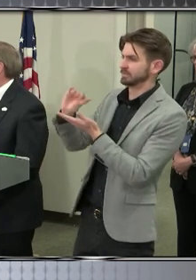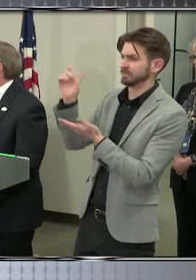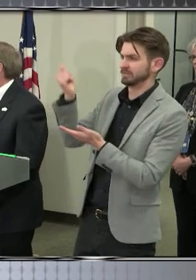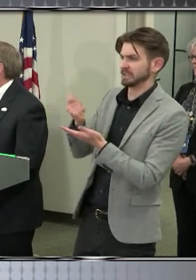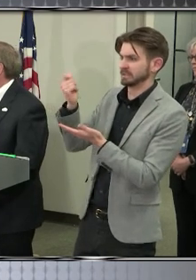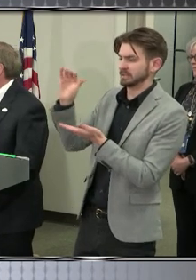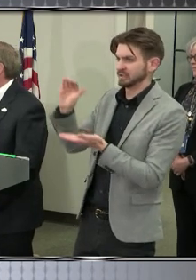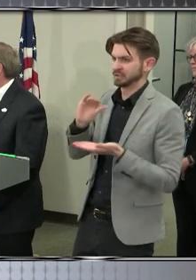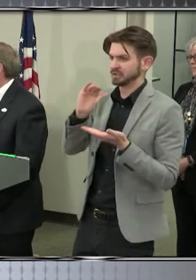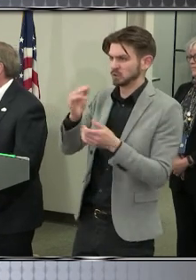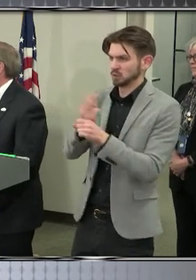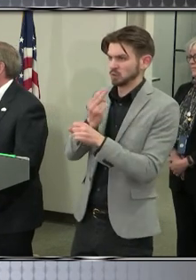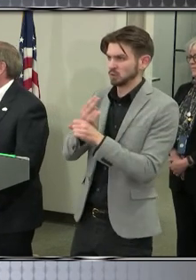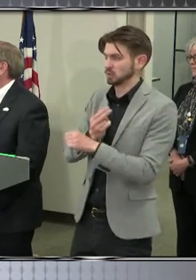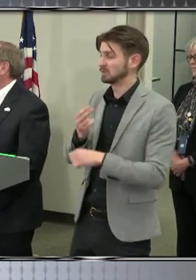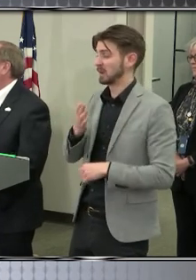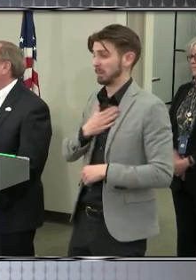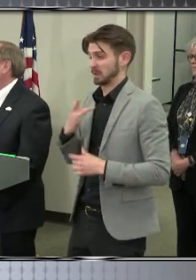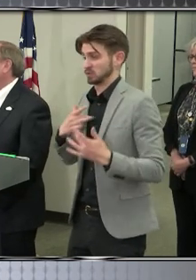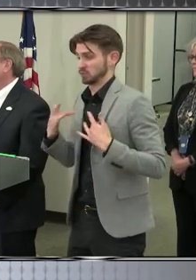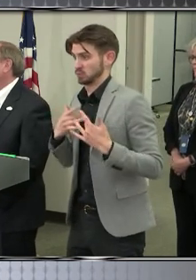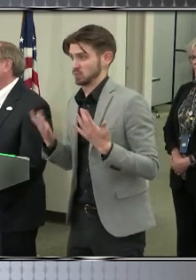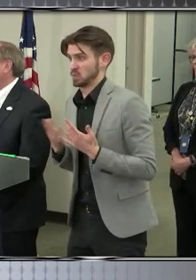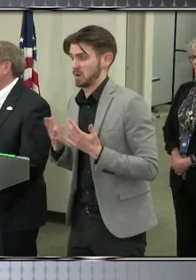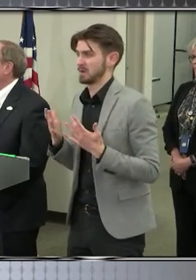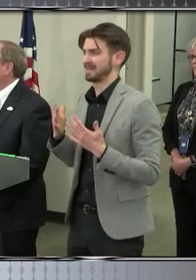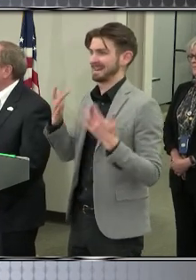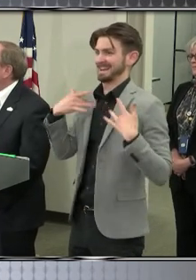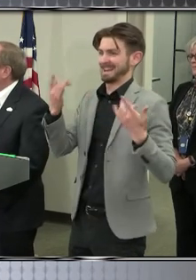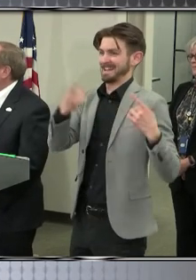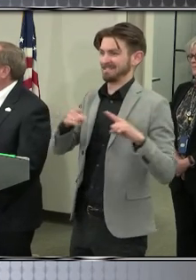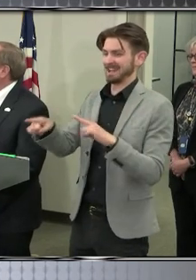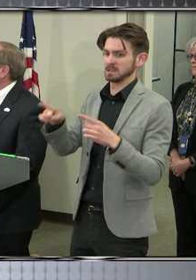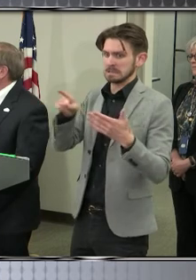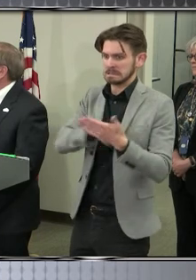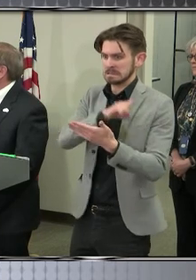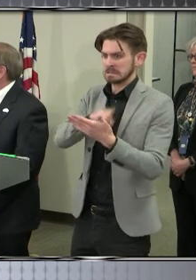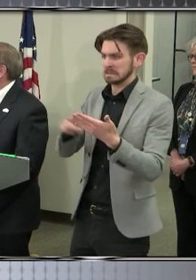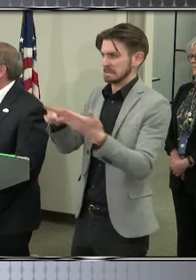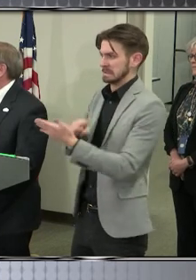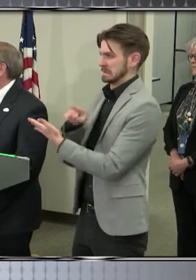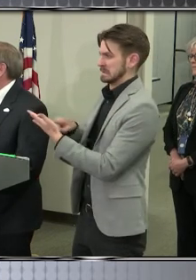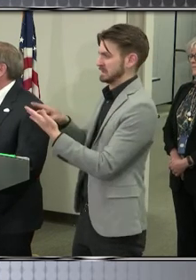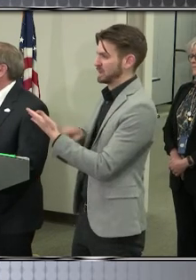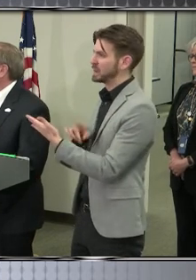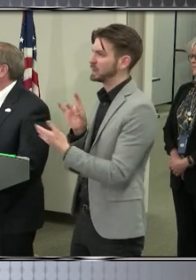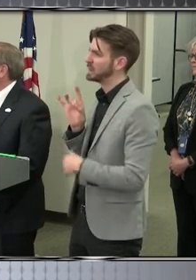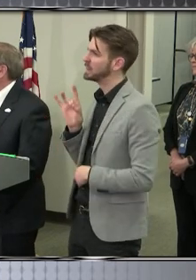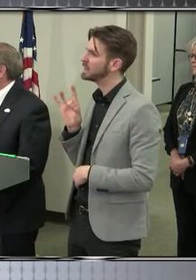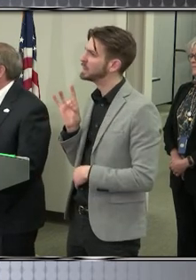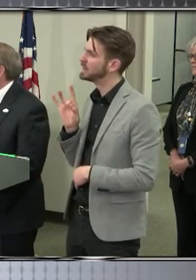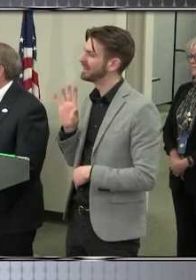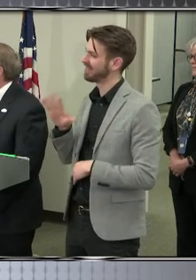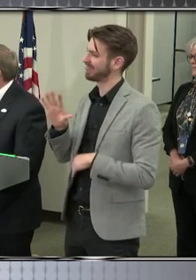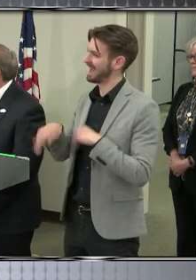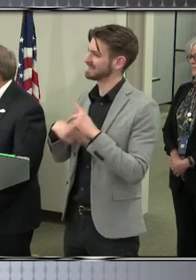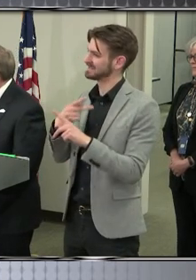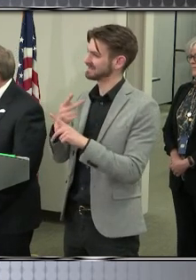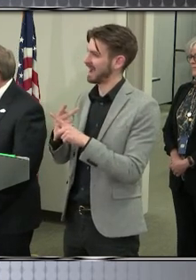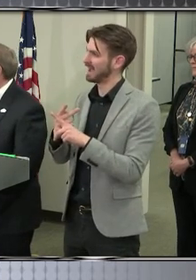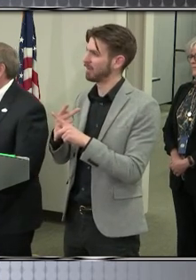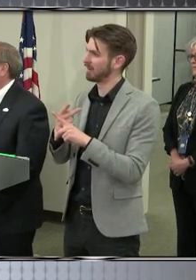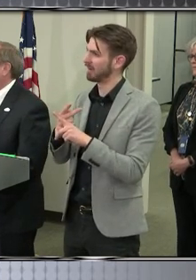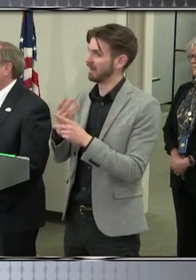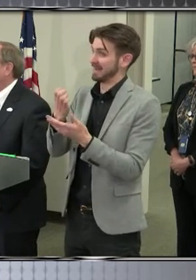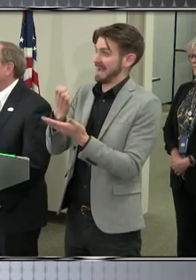concerned about are cancellation of events, and to a certain extent, those sorts of losses are not